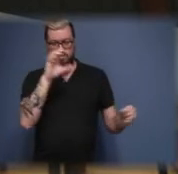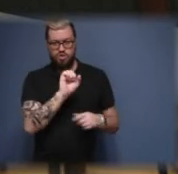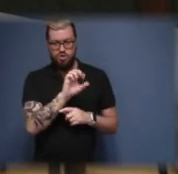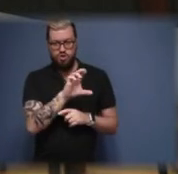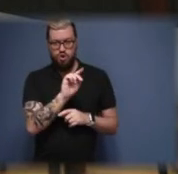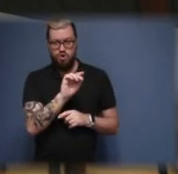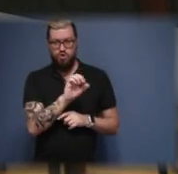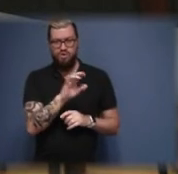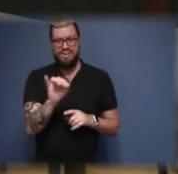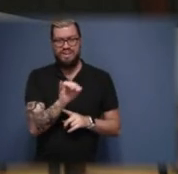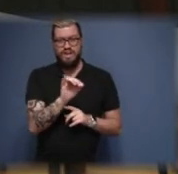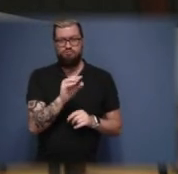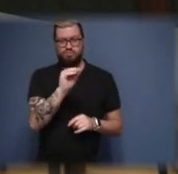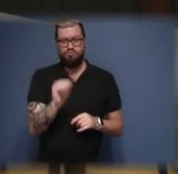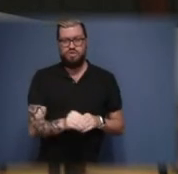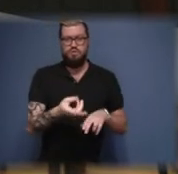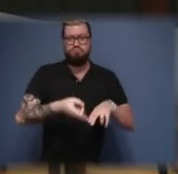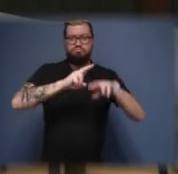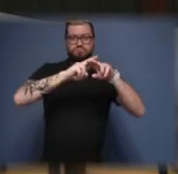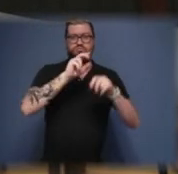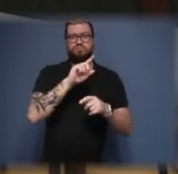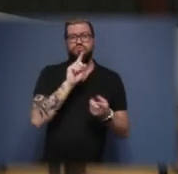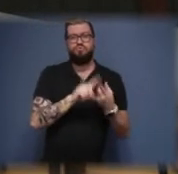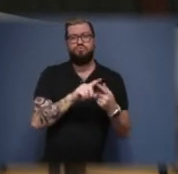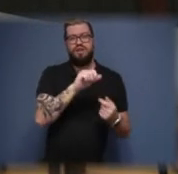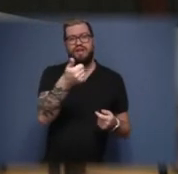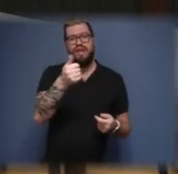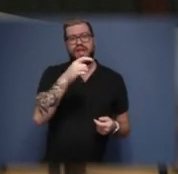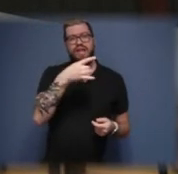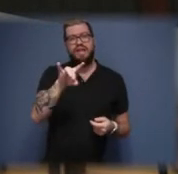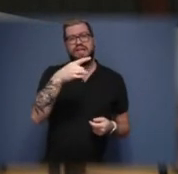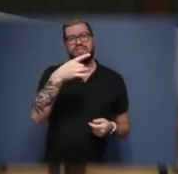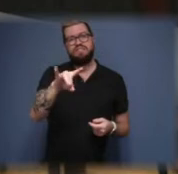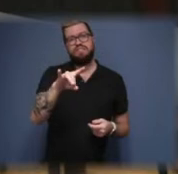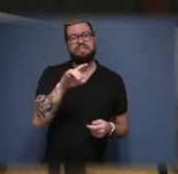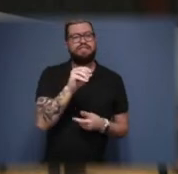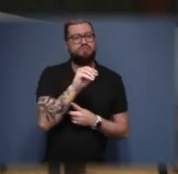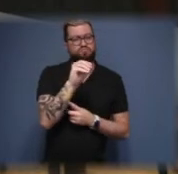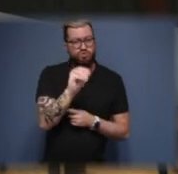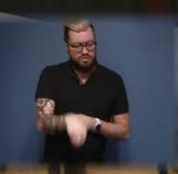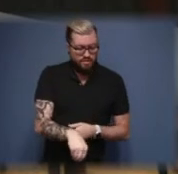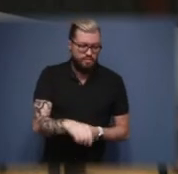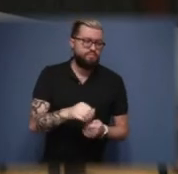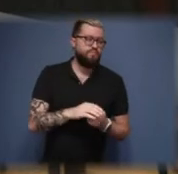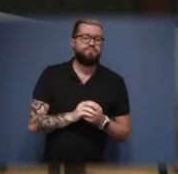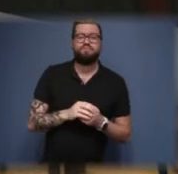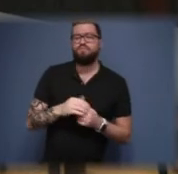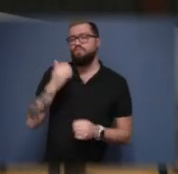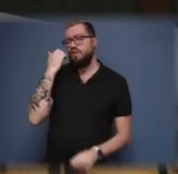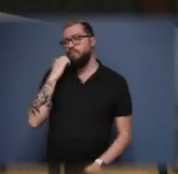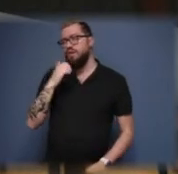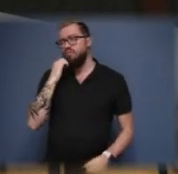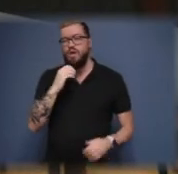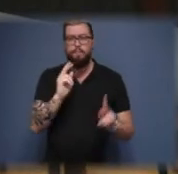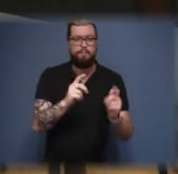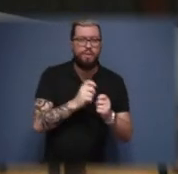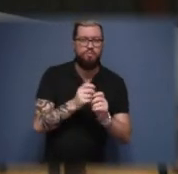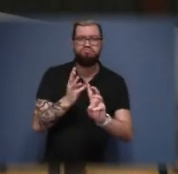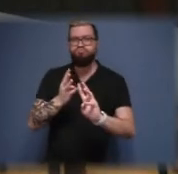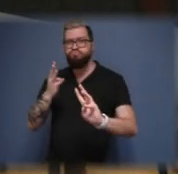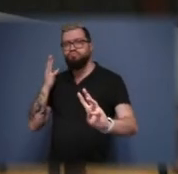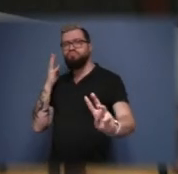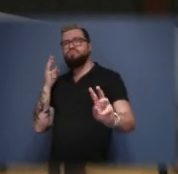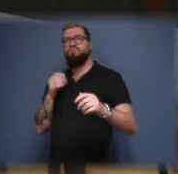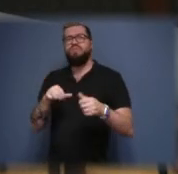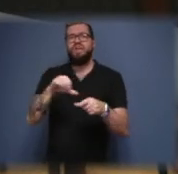started rising, went up to 18%. We had days of people fighting over getting gasoline at the